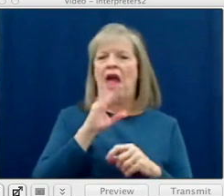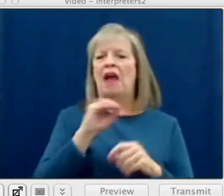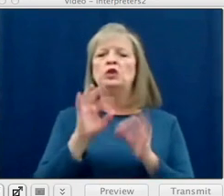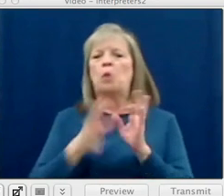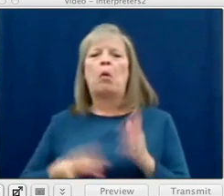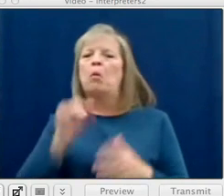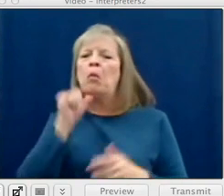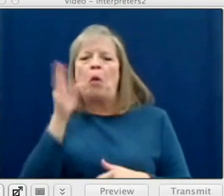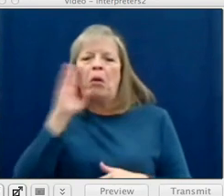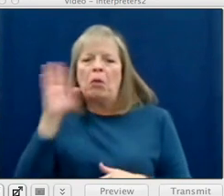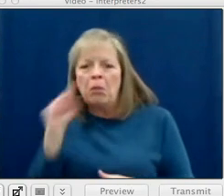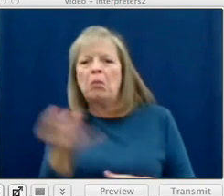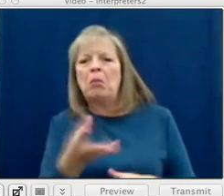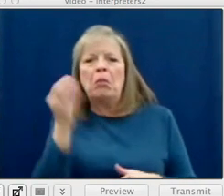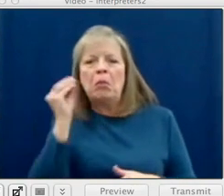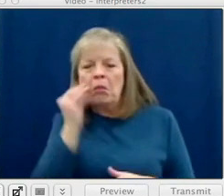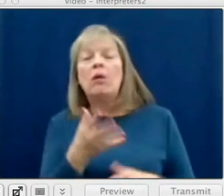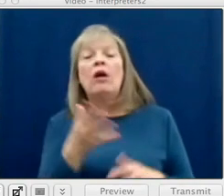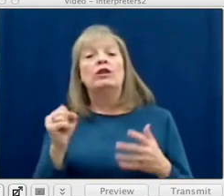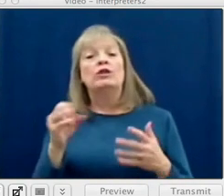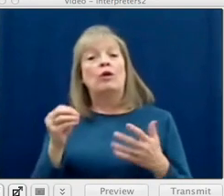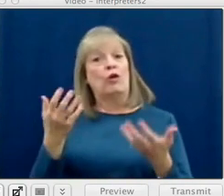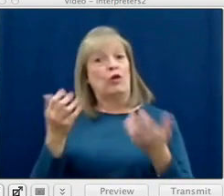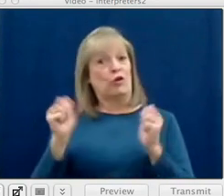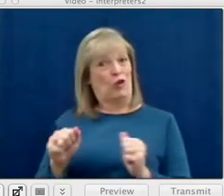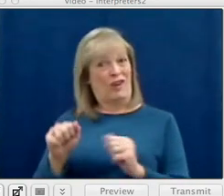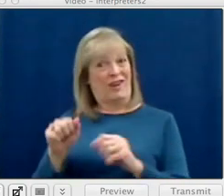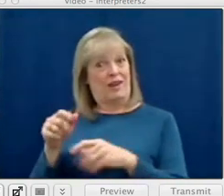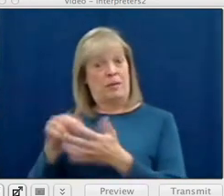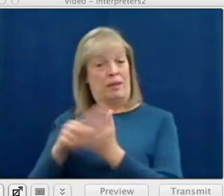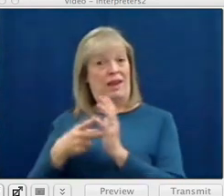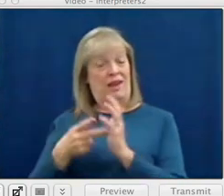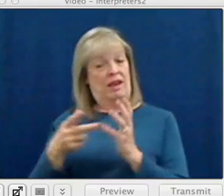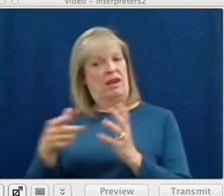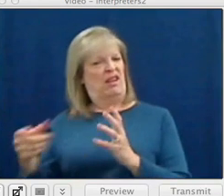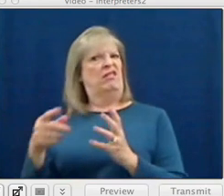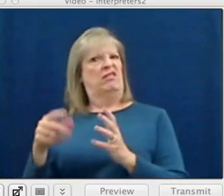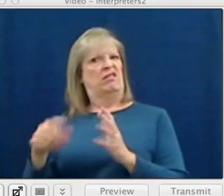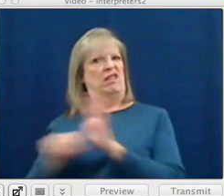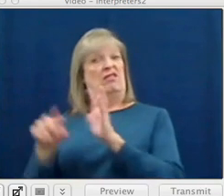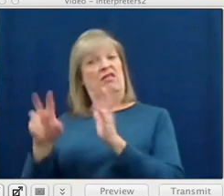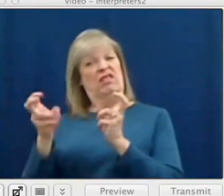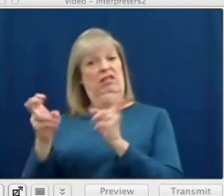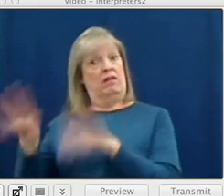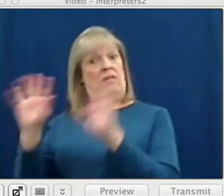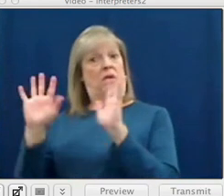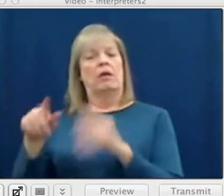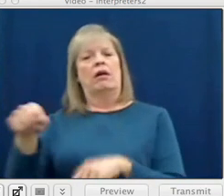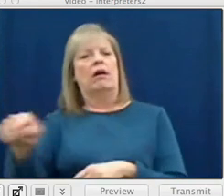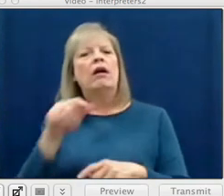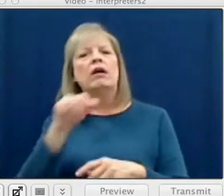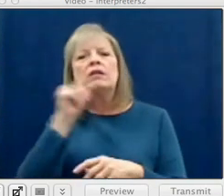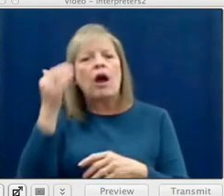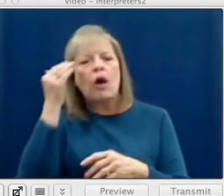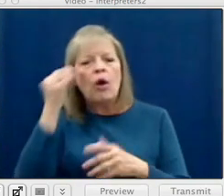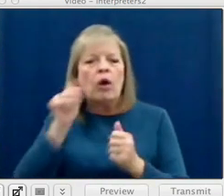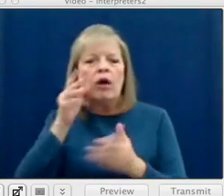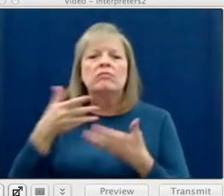been established which goes against our traditional rules of engagement. And the natural flow has been